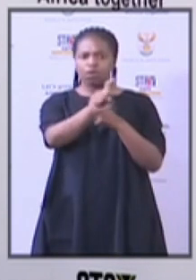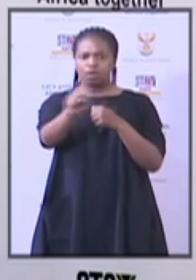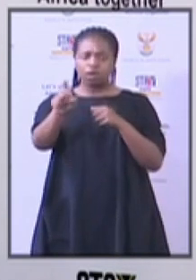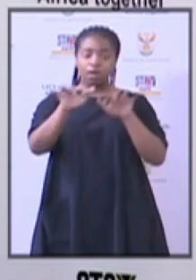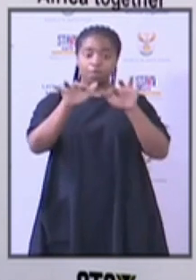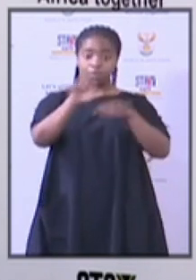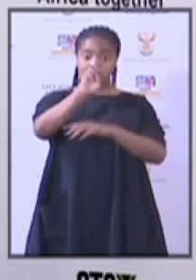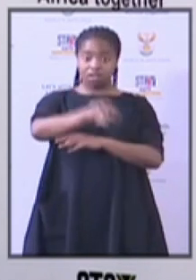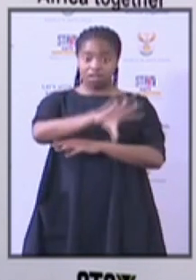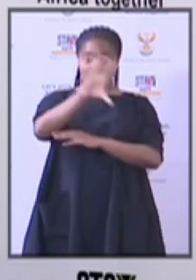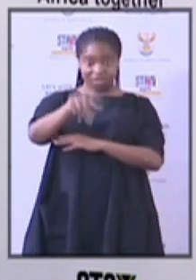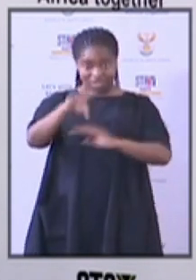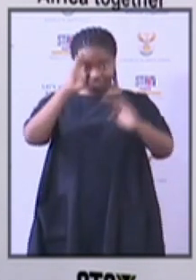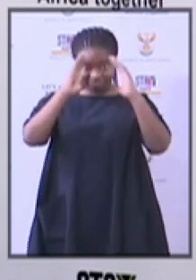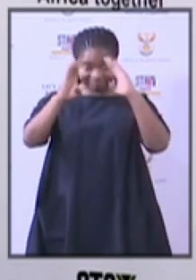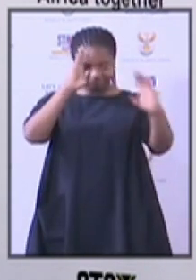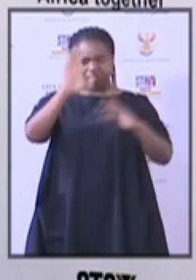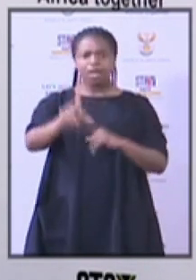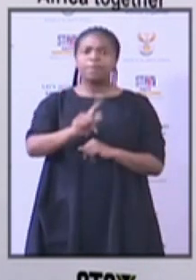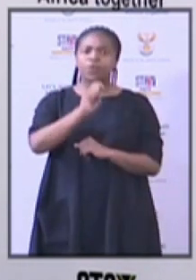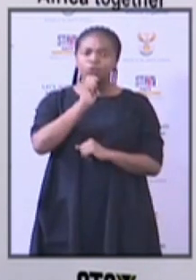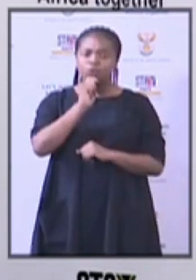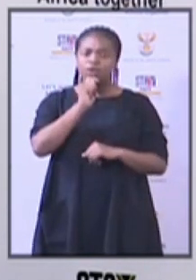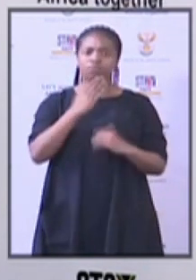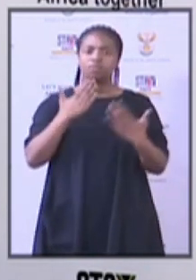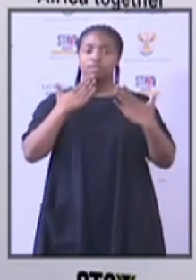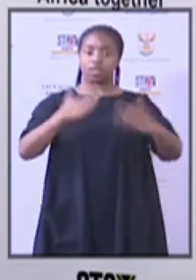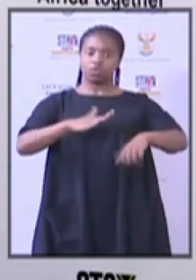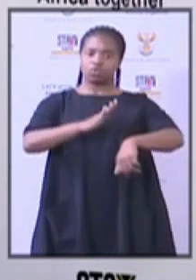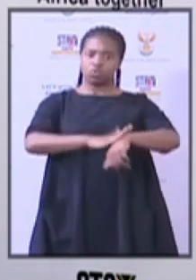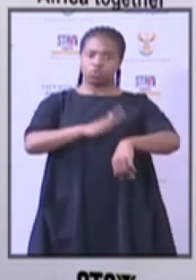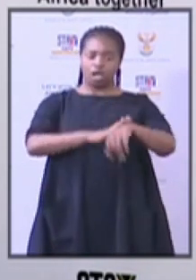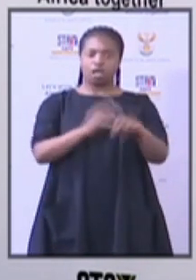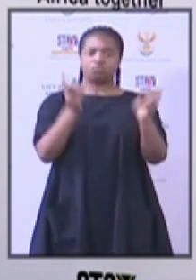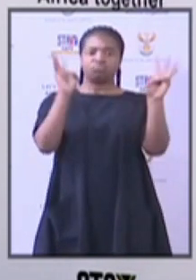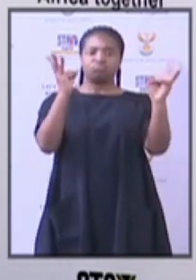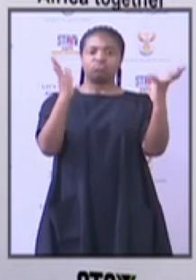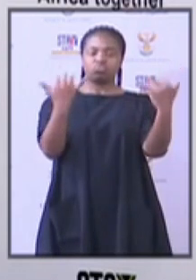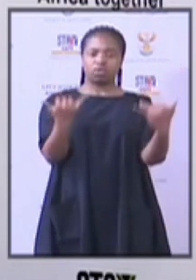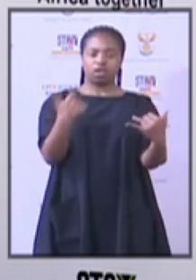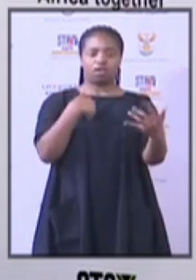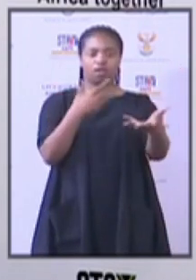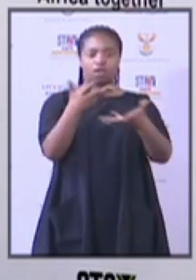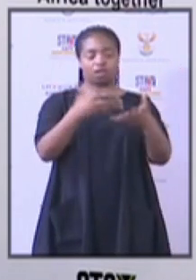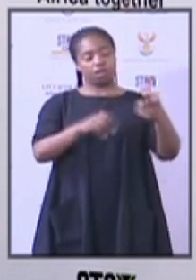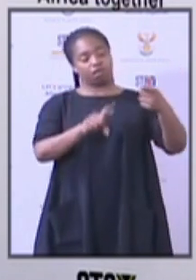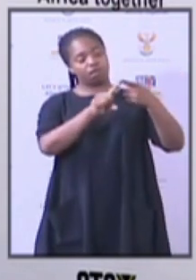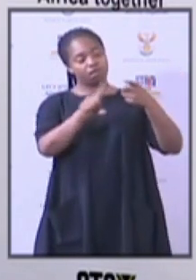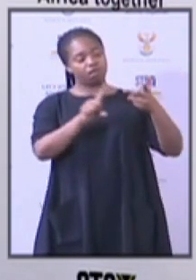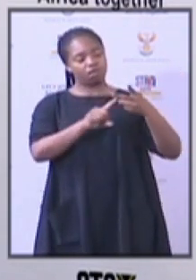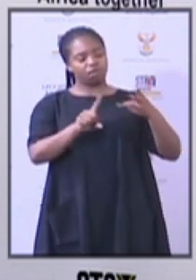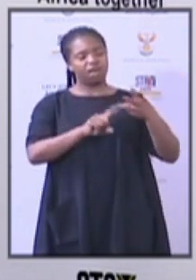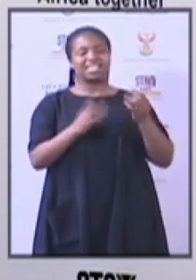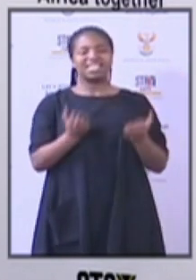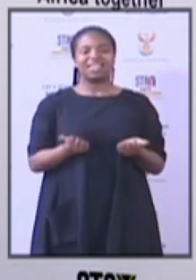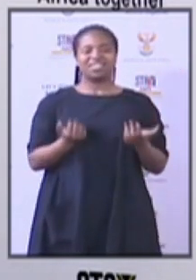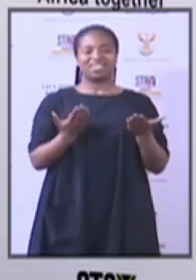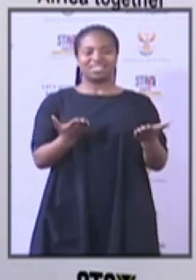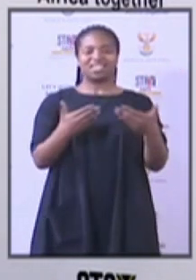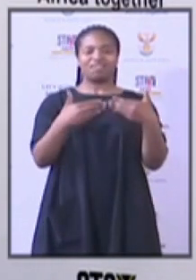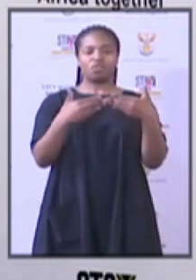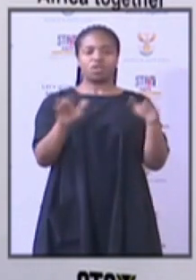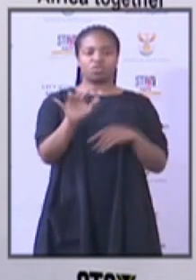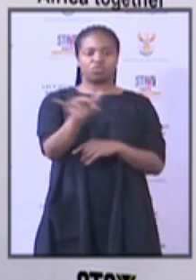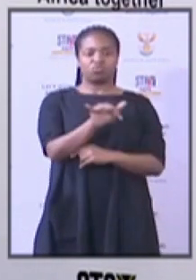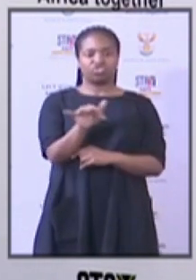morning, and thank you for making time to engage with us as we outline services which